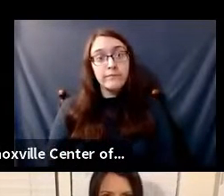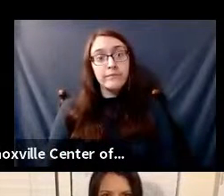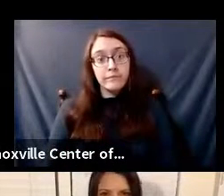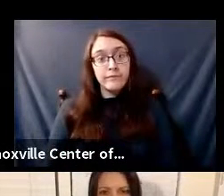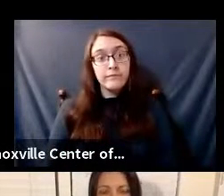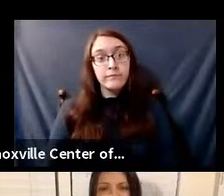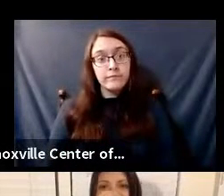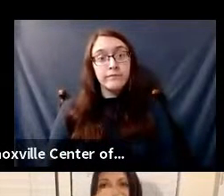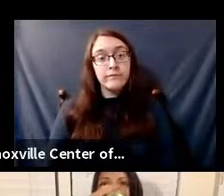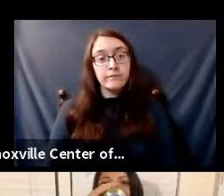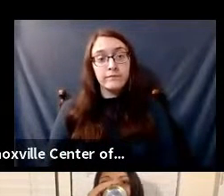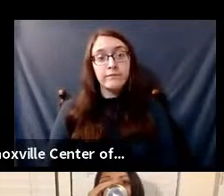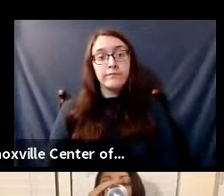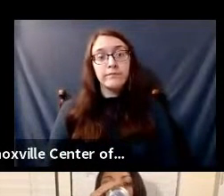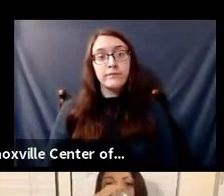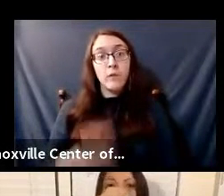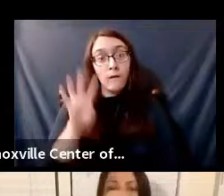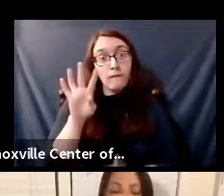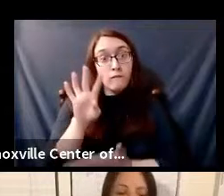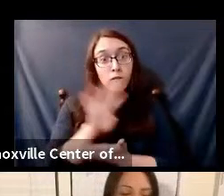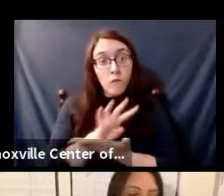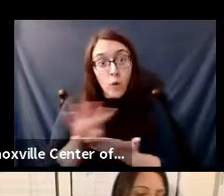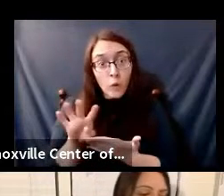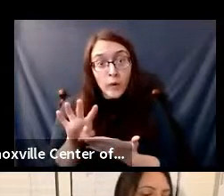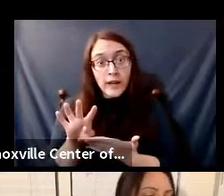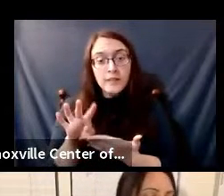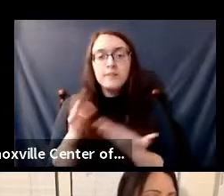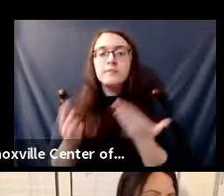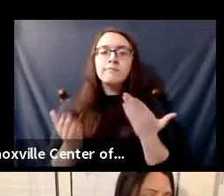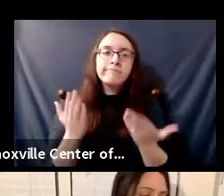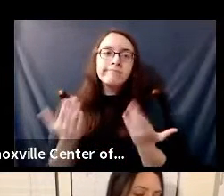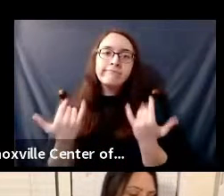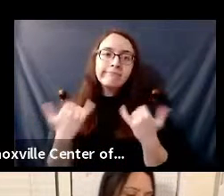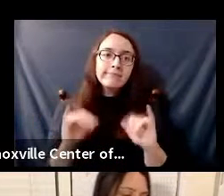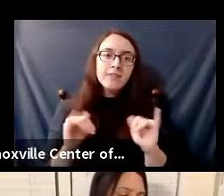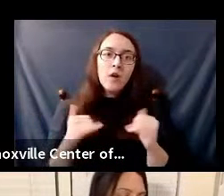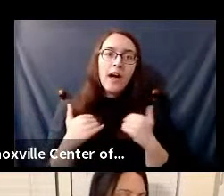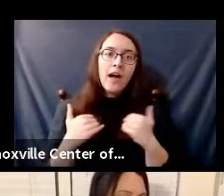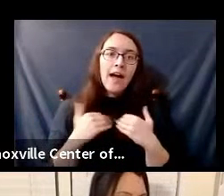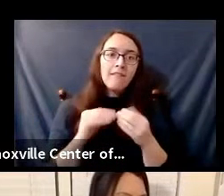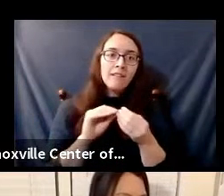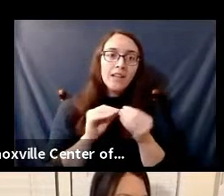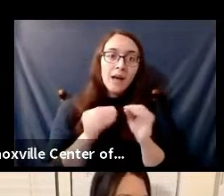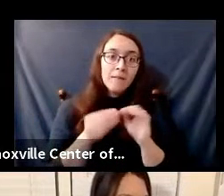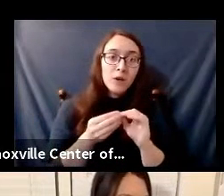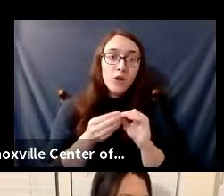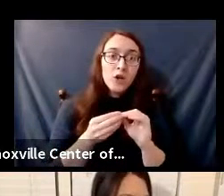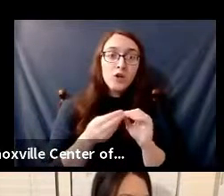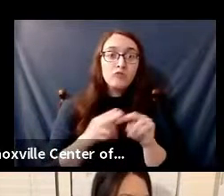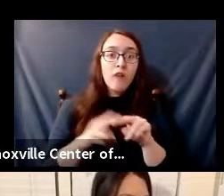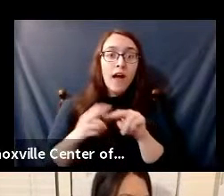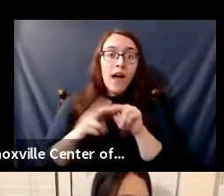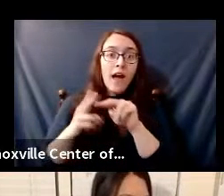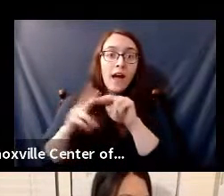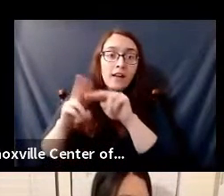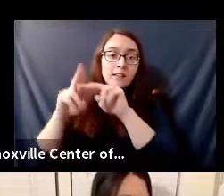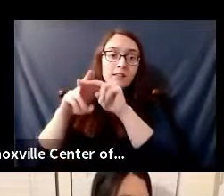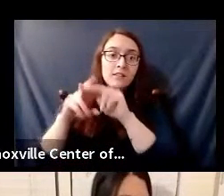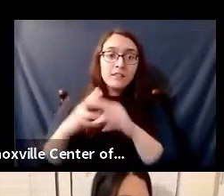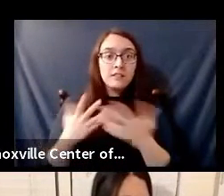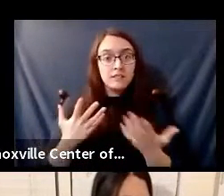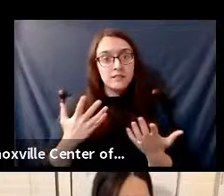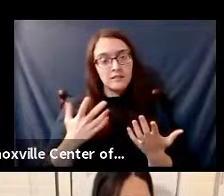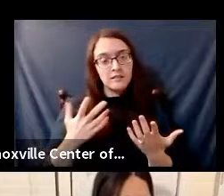so even in 4 weeks, we may still have some numbers that have shown a rise. And then the question